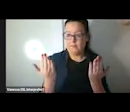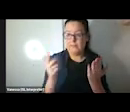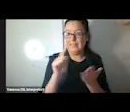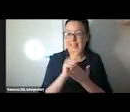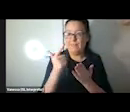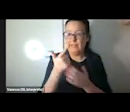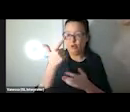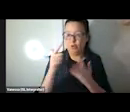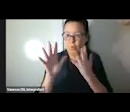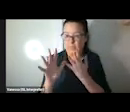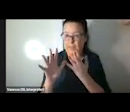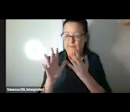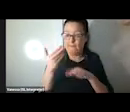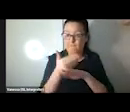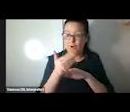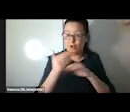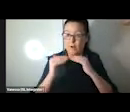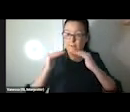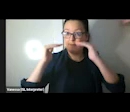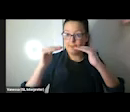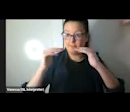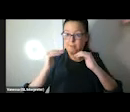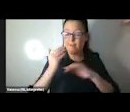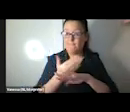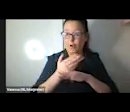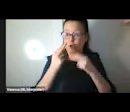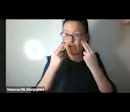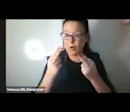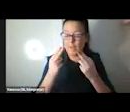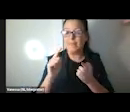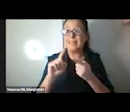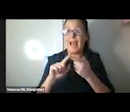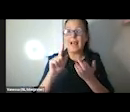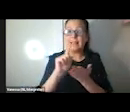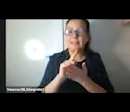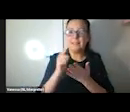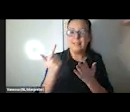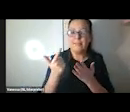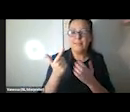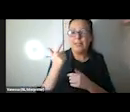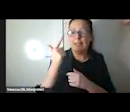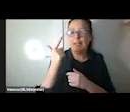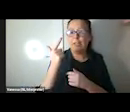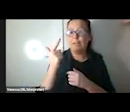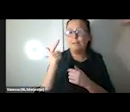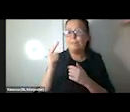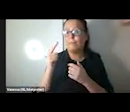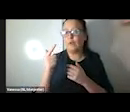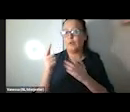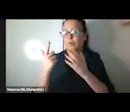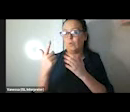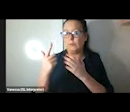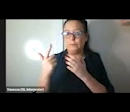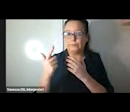standard, the functional requirements, and 17.6.2.1, which is the technical report, which gives the technical